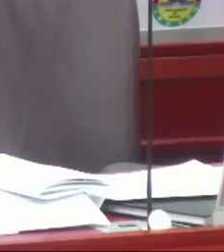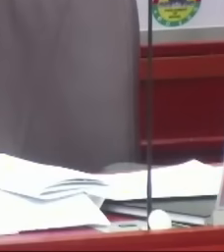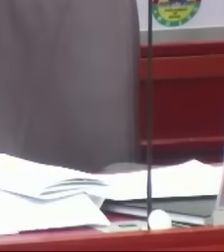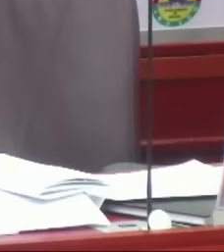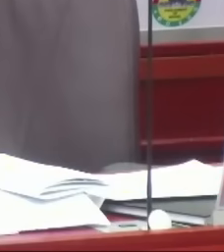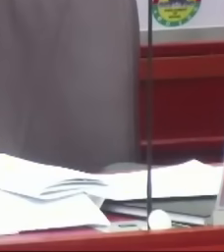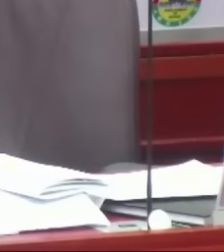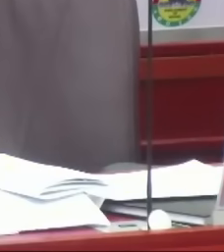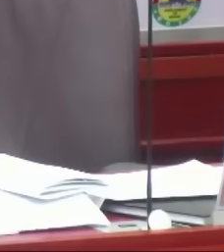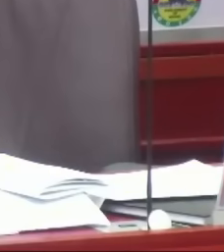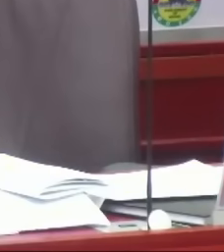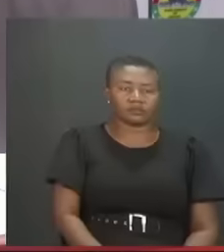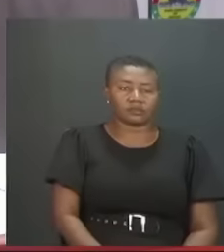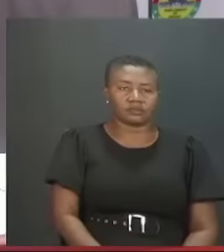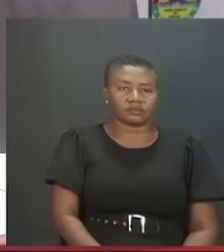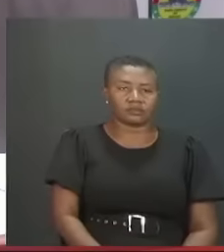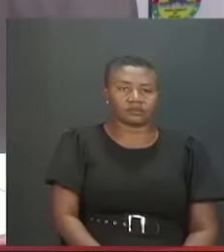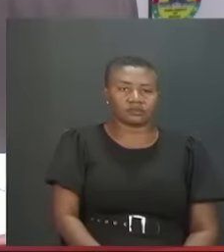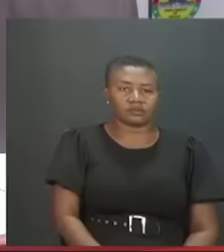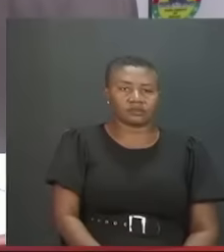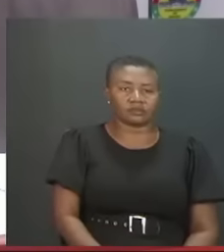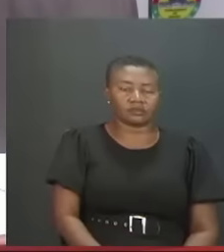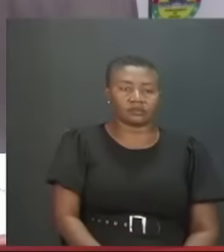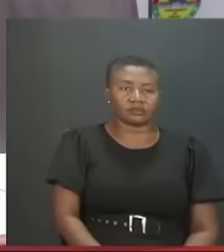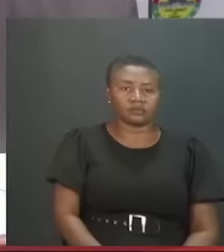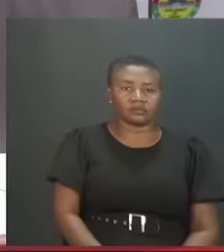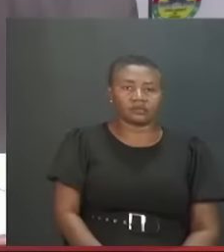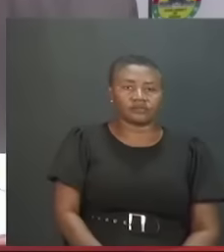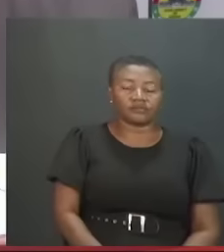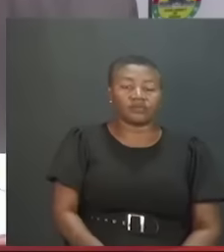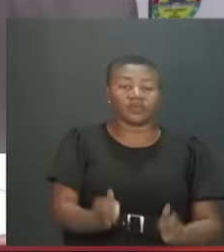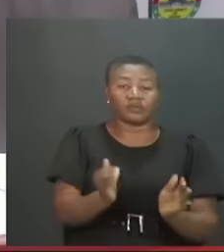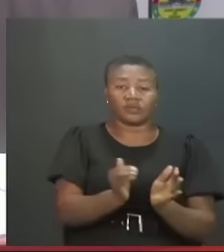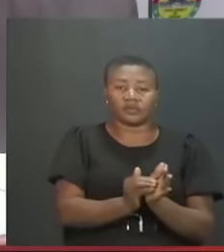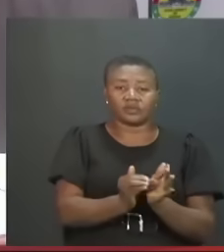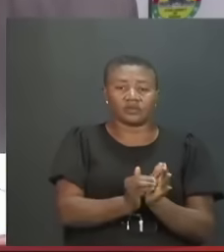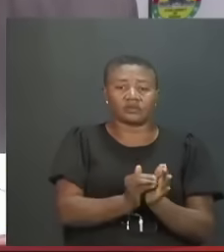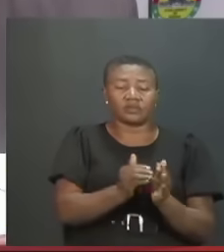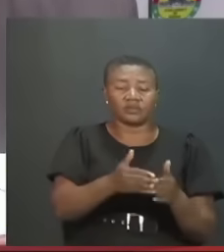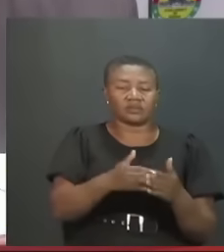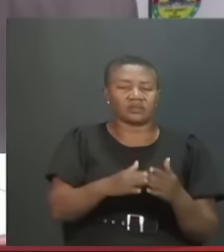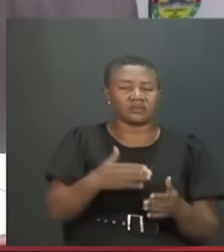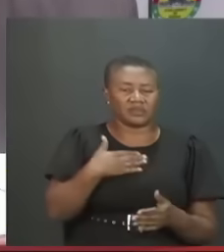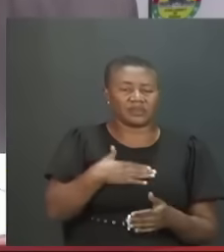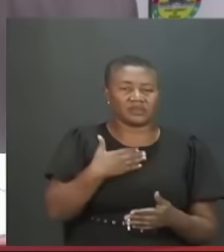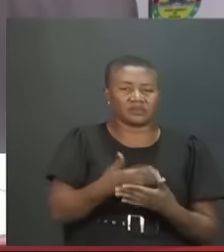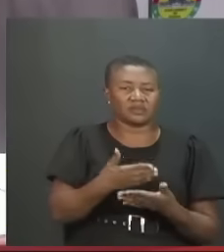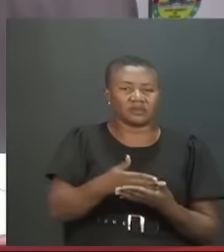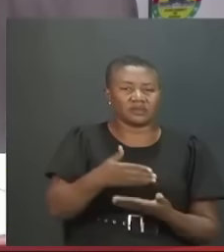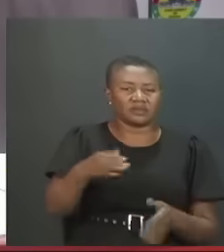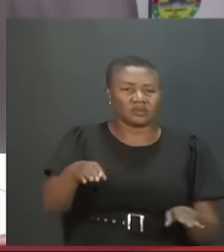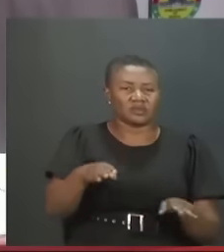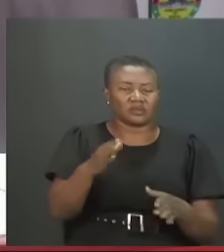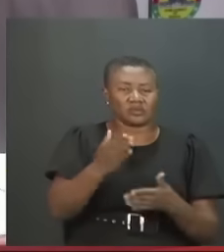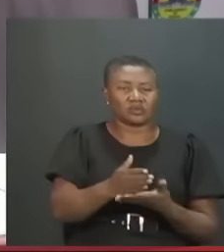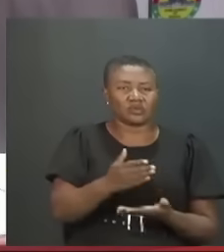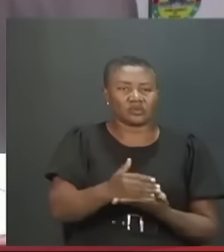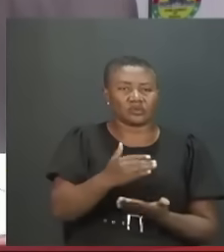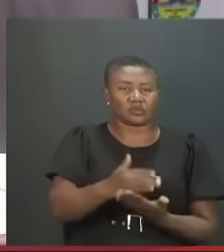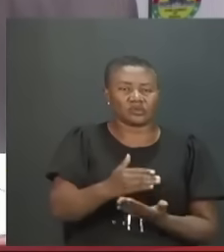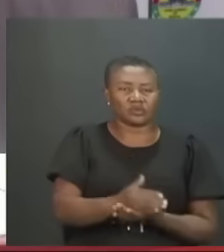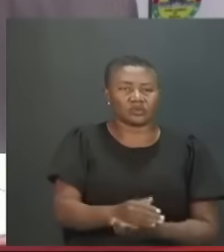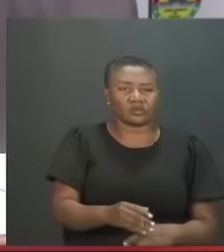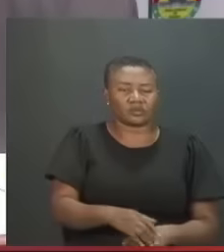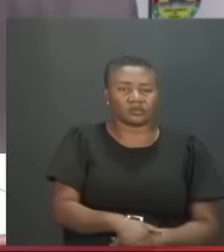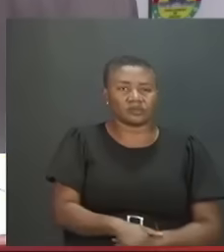invite us. Honorable Minority Leader, I'm pleading with you to conclude. No, I'm concluding. Mr. Speaker, these are preliminary matters.